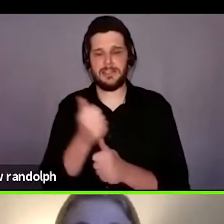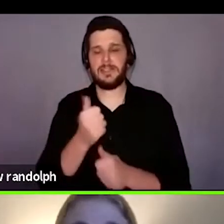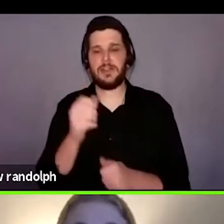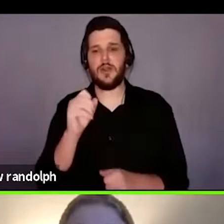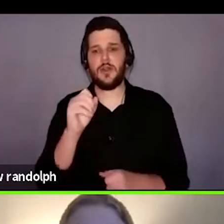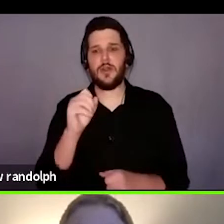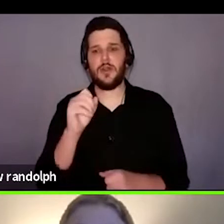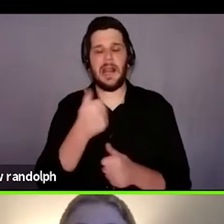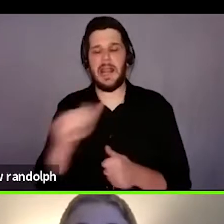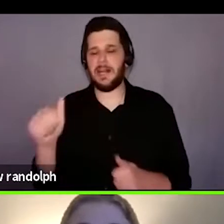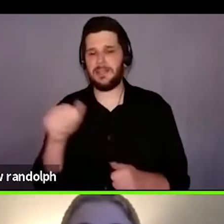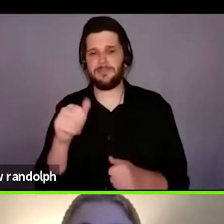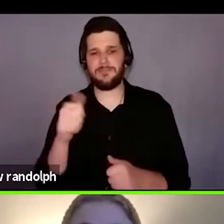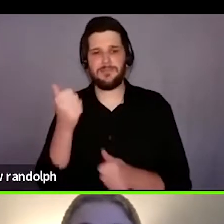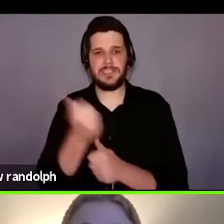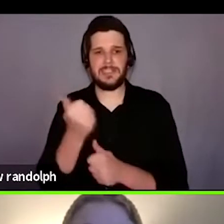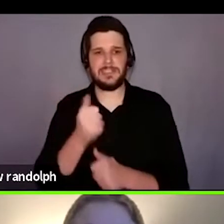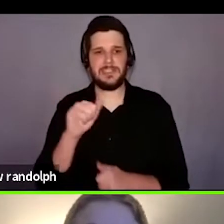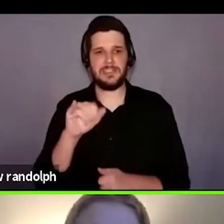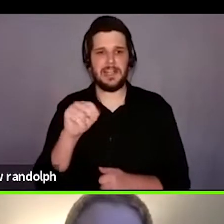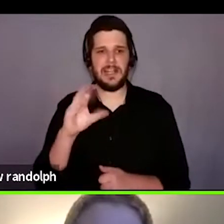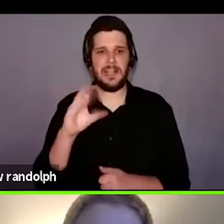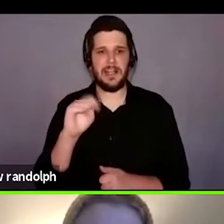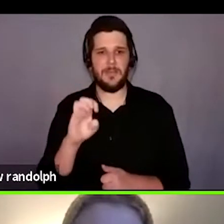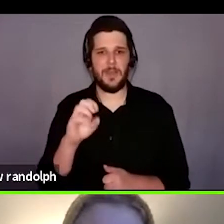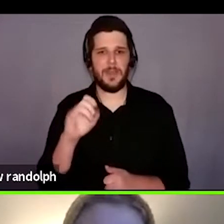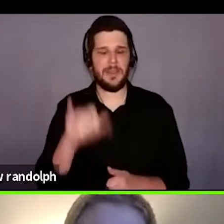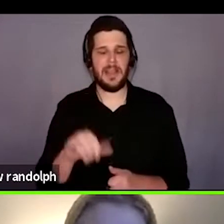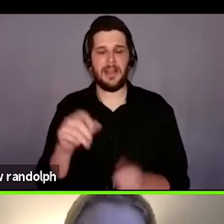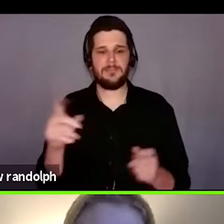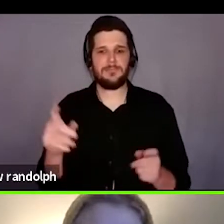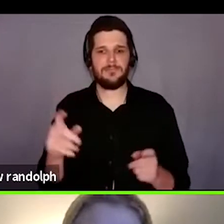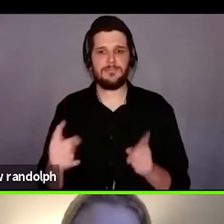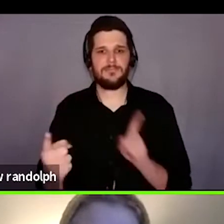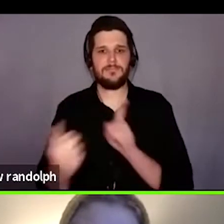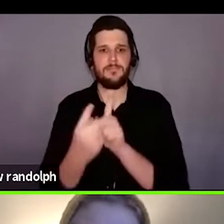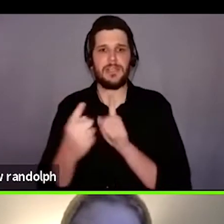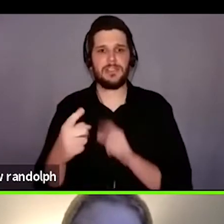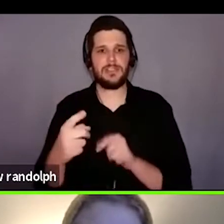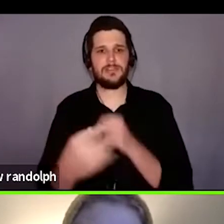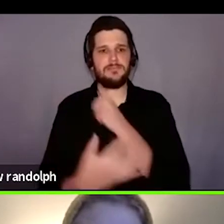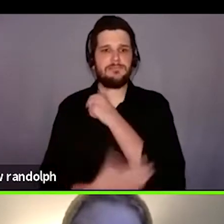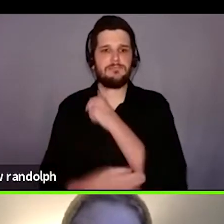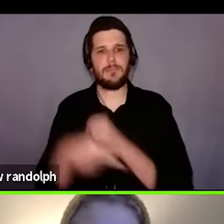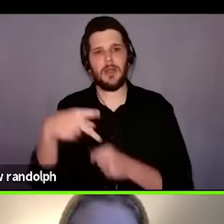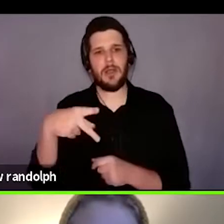income assistance that even meets the poverty line.